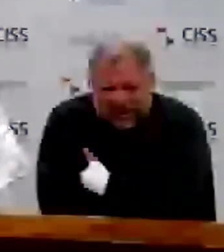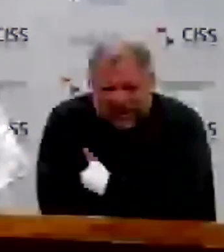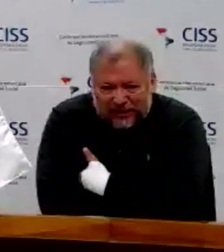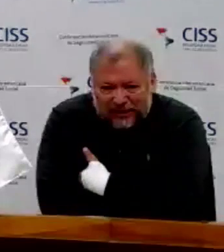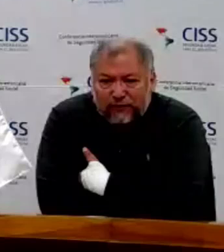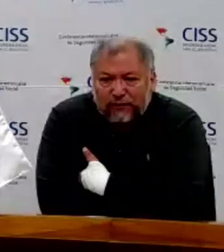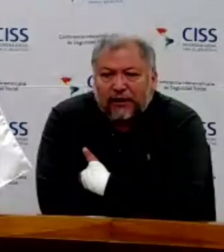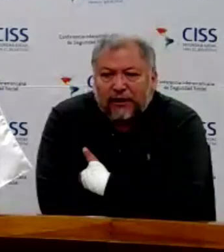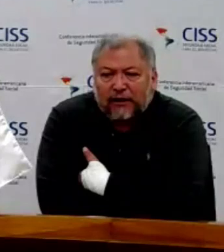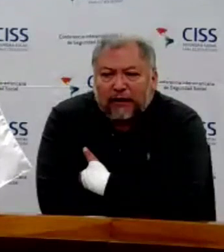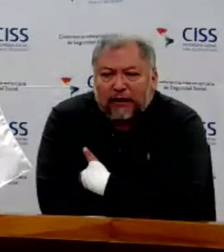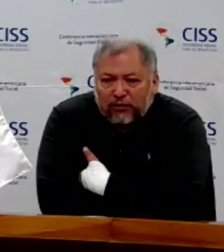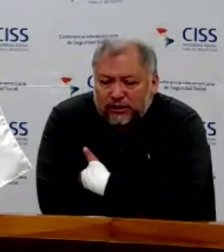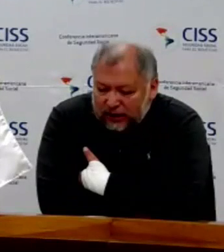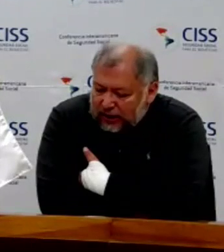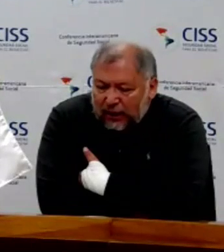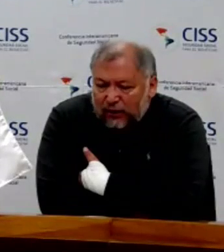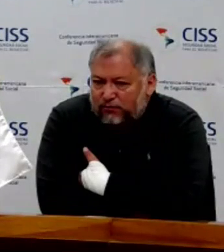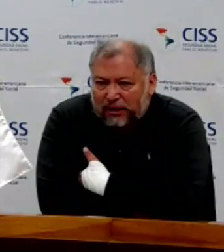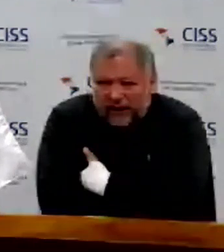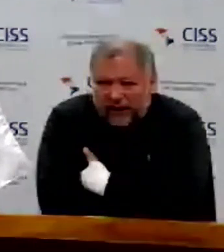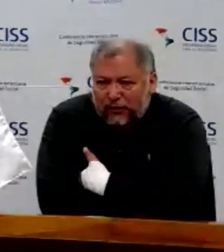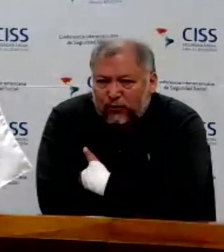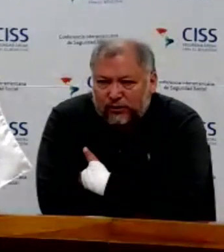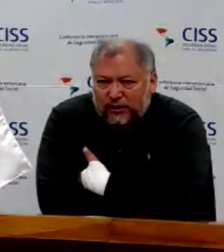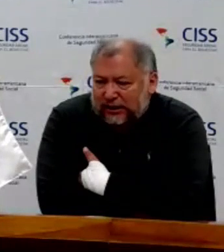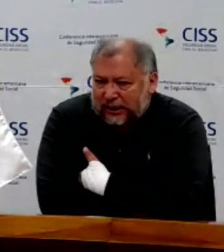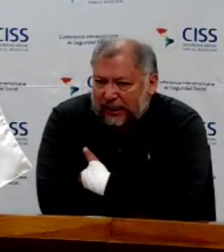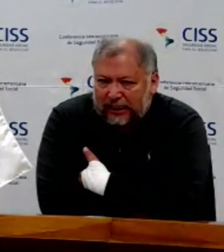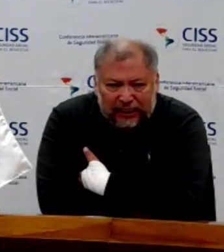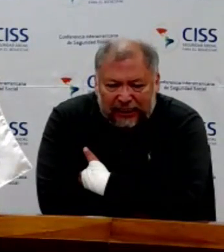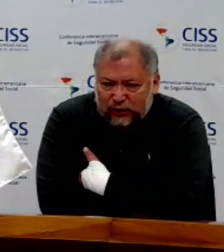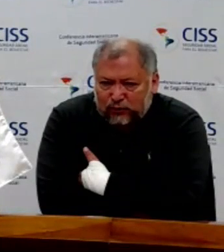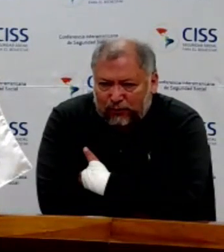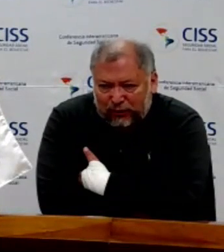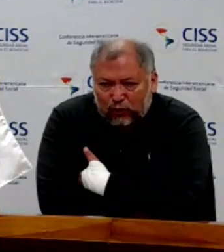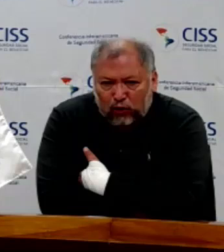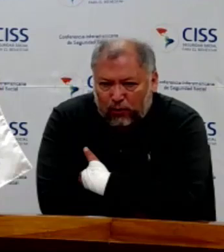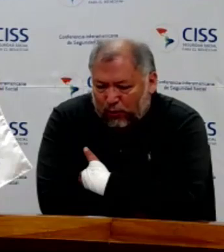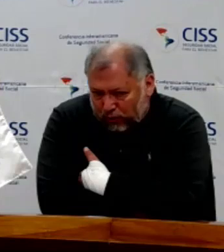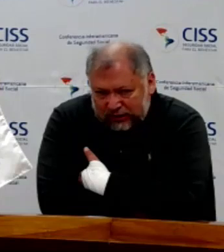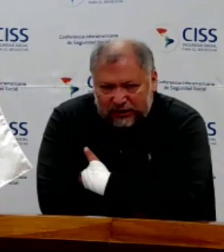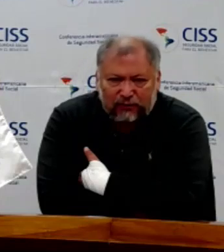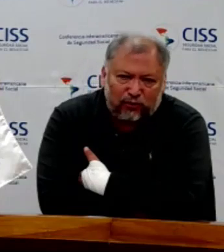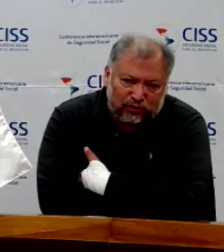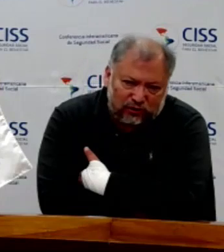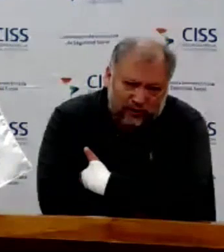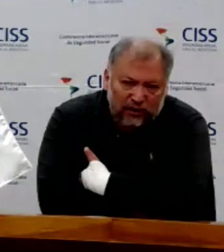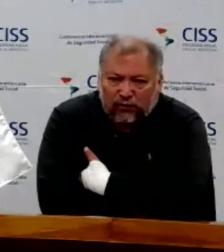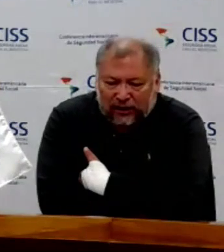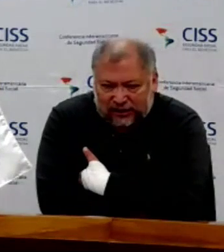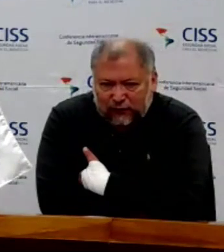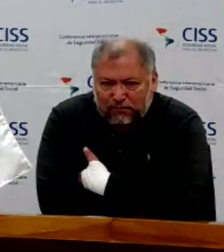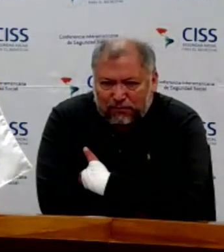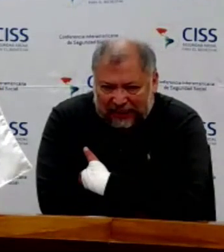where you pointed out in whenever it was necessary. But we do have a couple questions I will